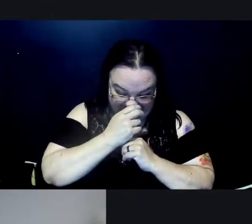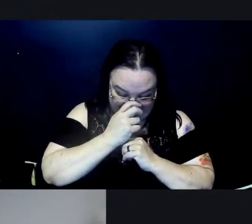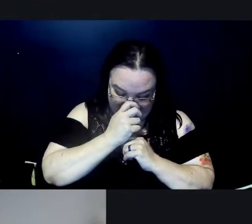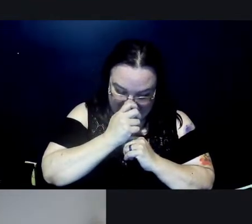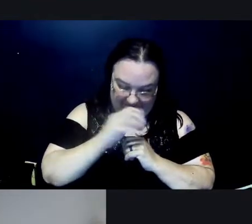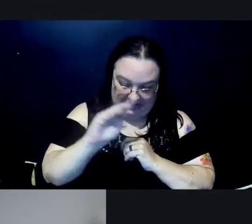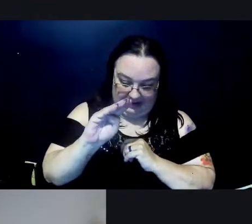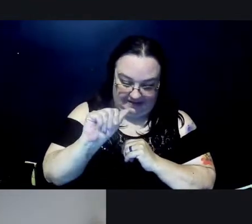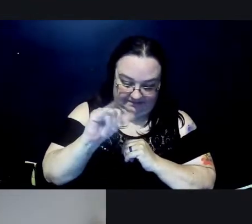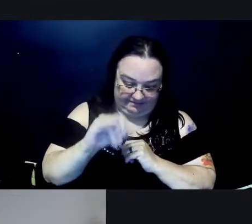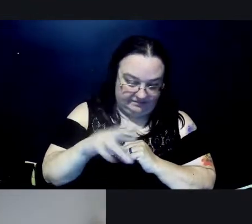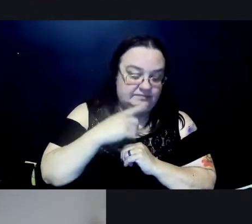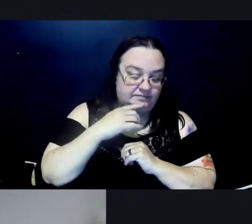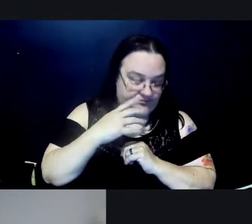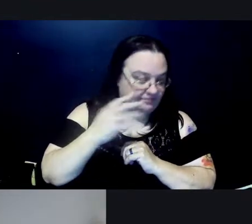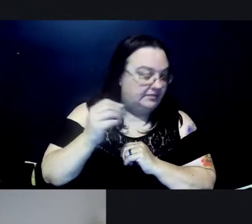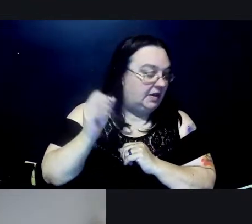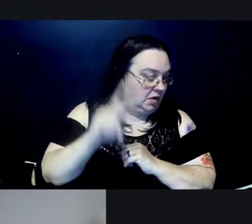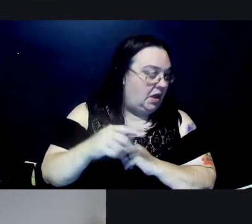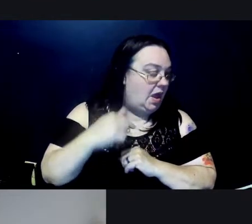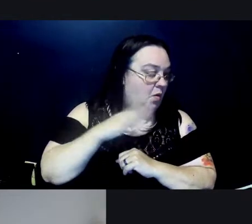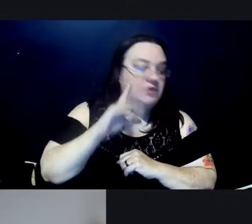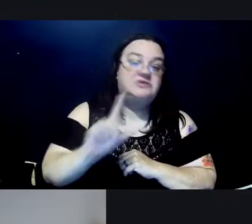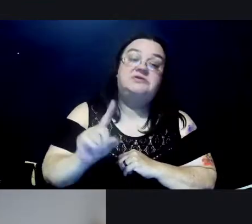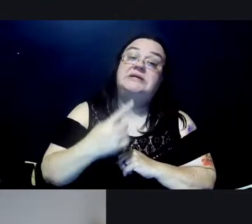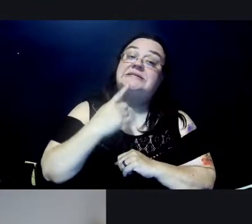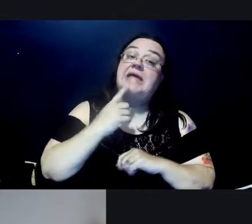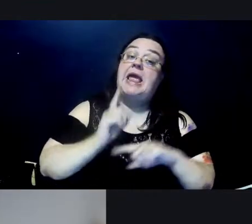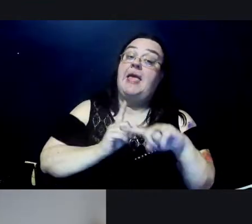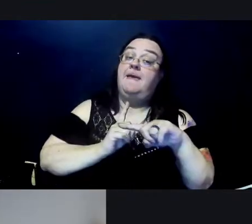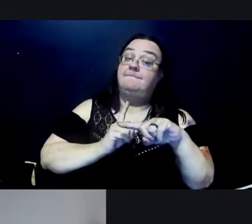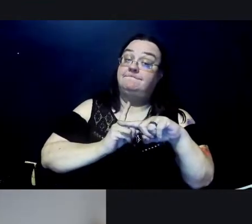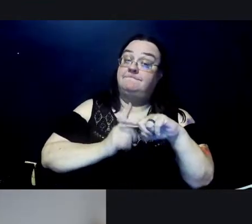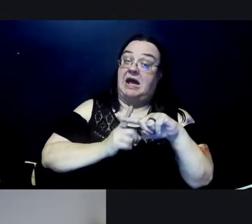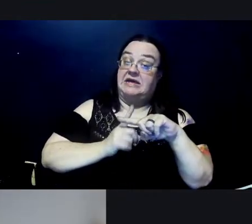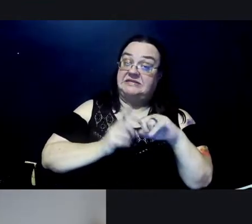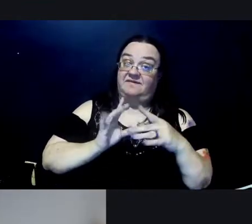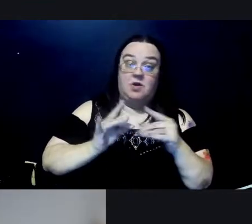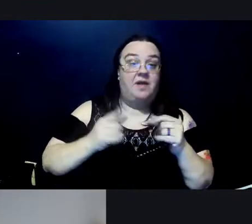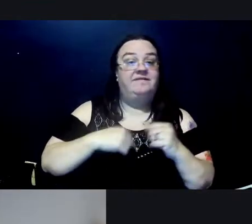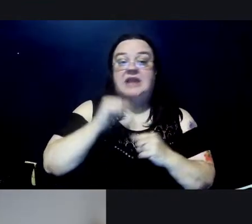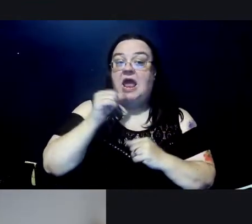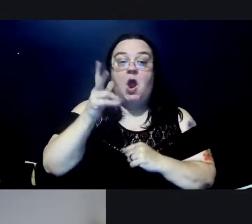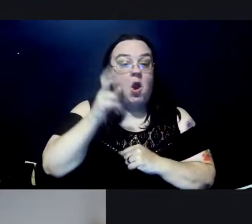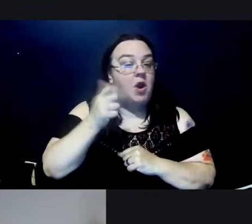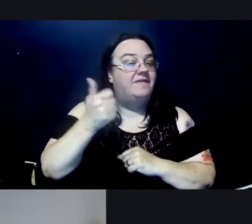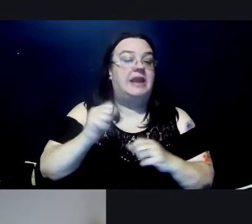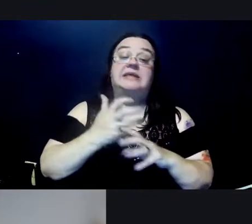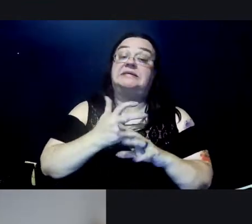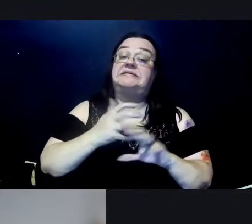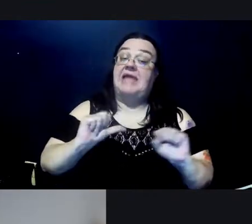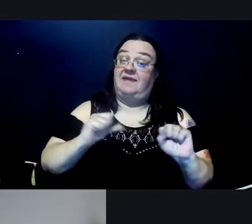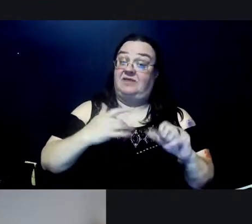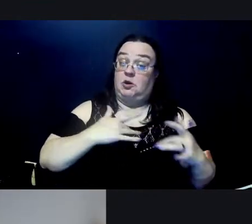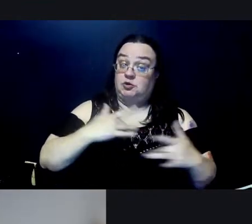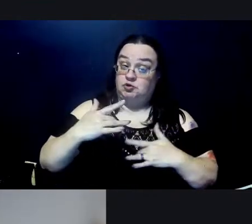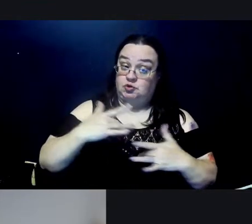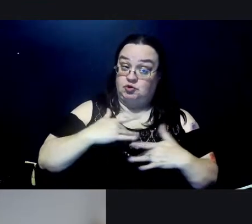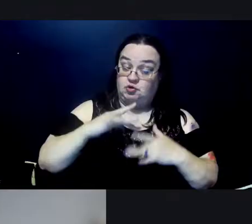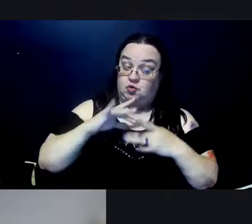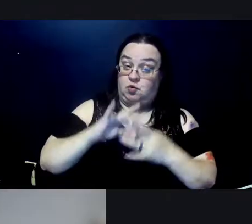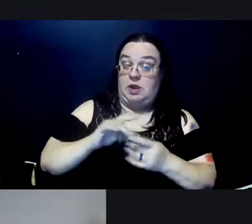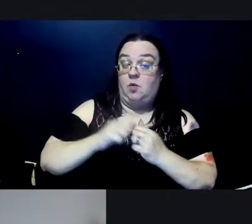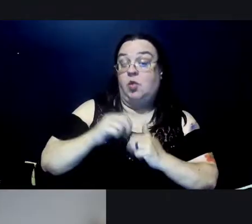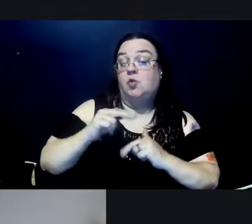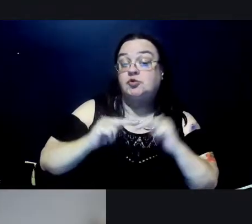And, okay, I will just say on a positive note, I've not heard of any safety concerns regarding